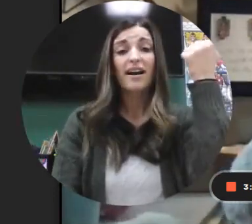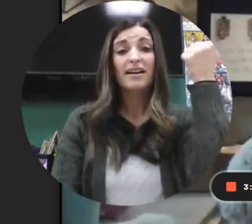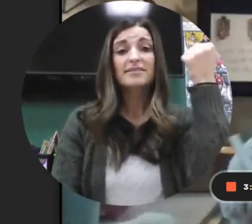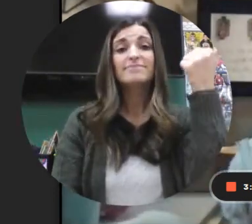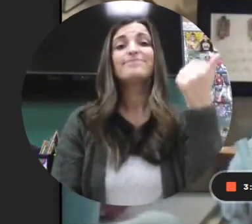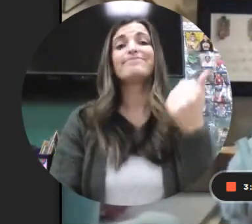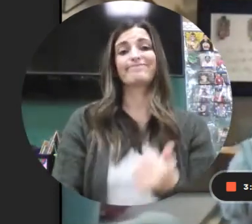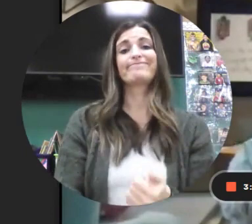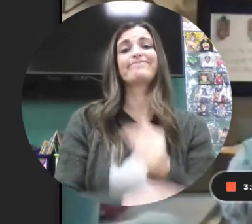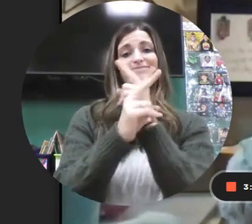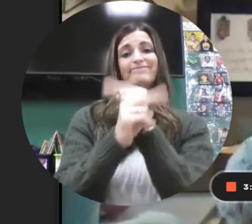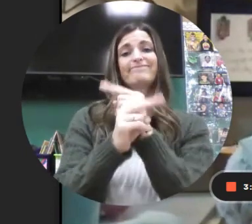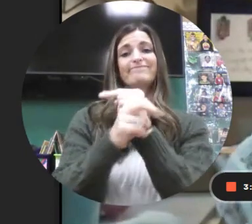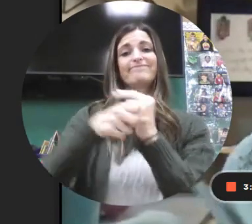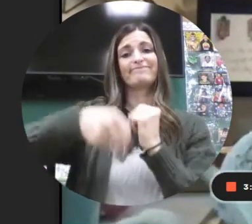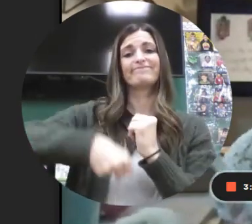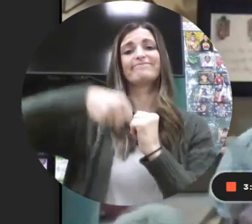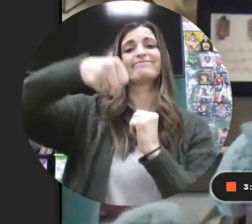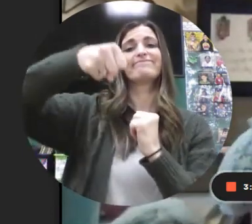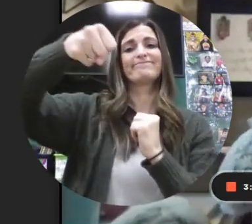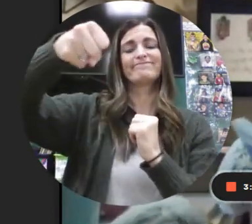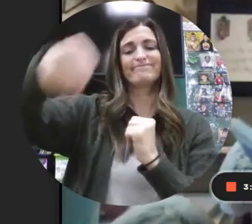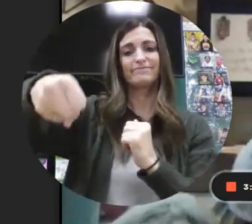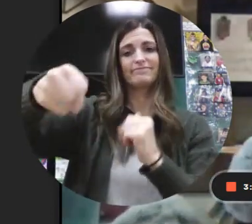were taking Lappy to the shelter.